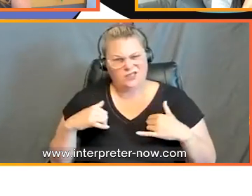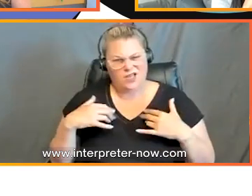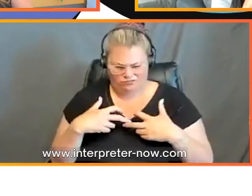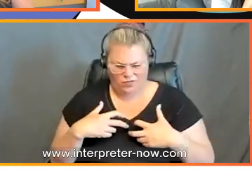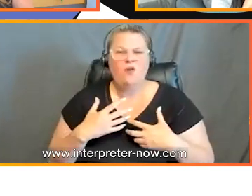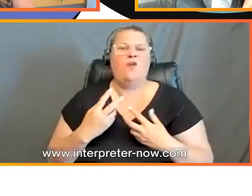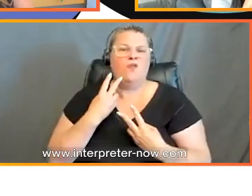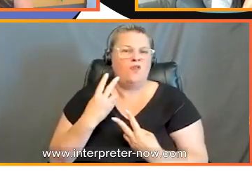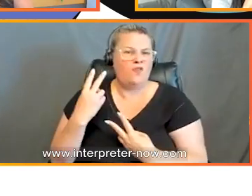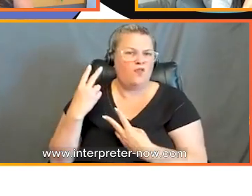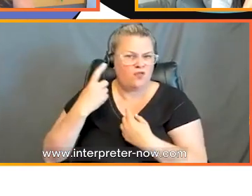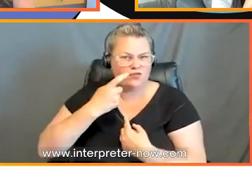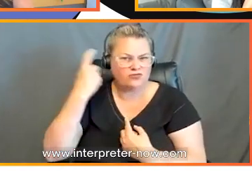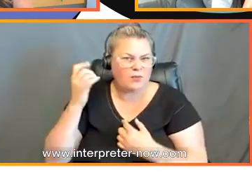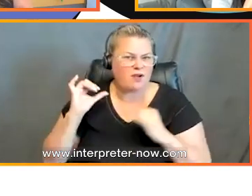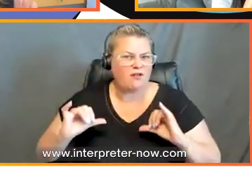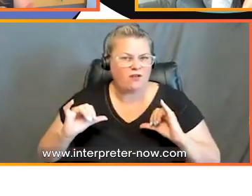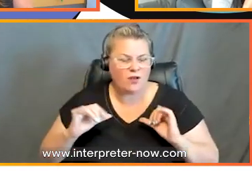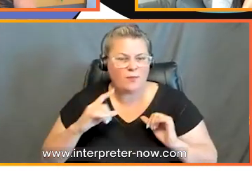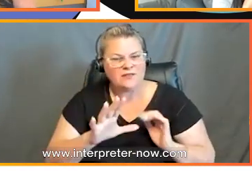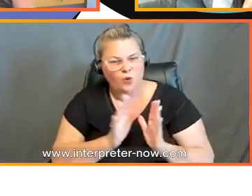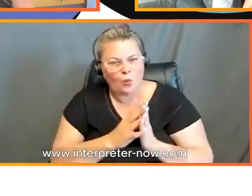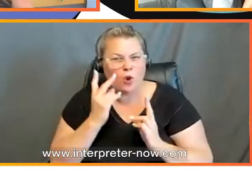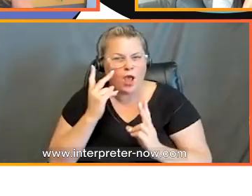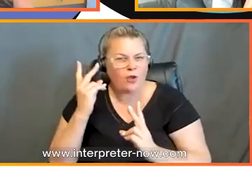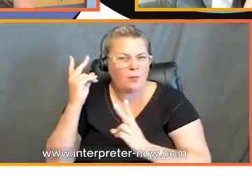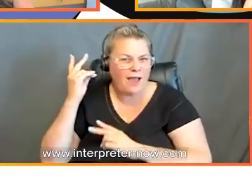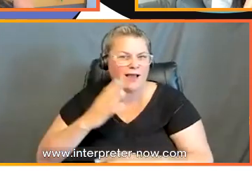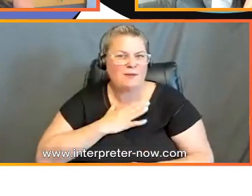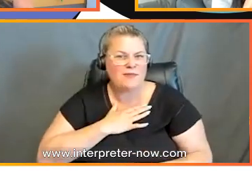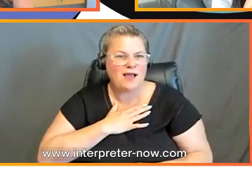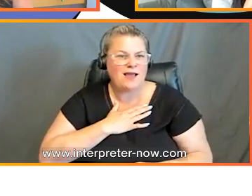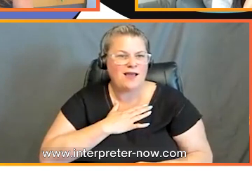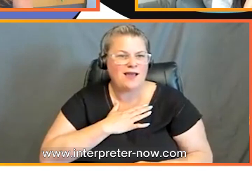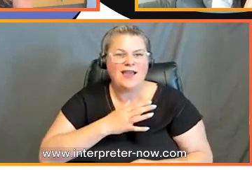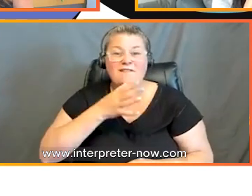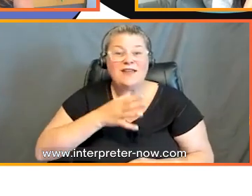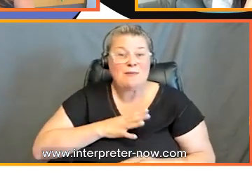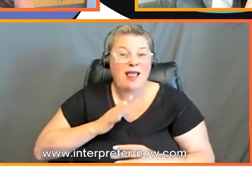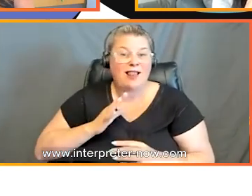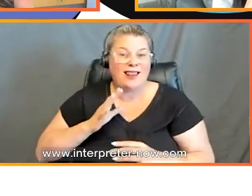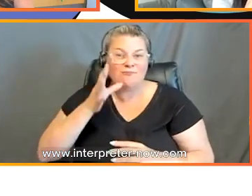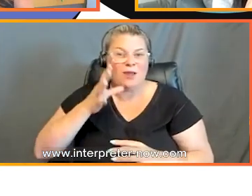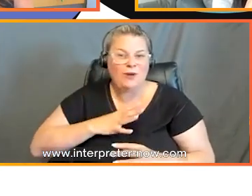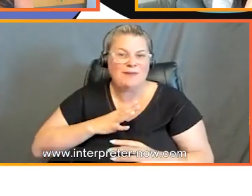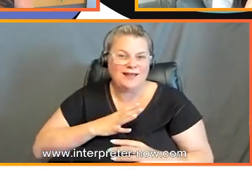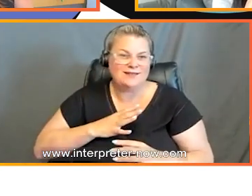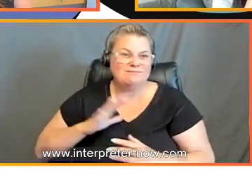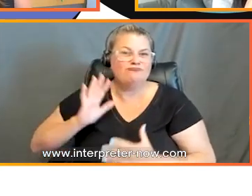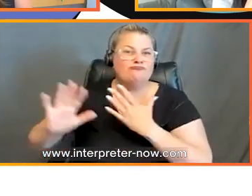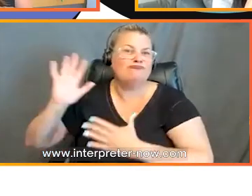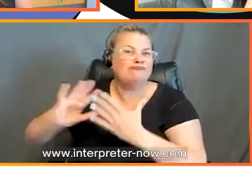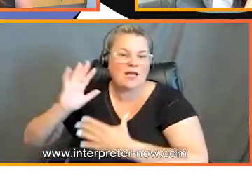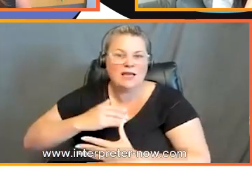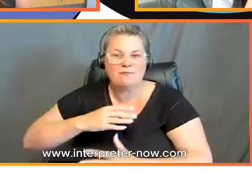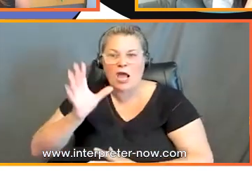at the female ancestors, my women ancestors, my grandmother, my mother. And I